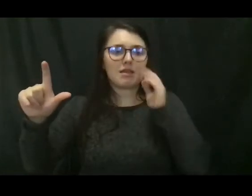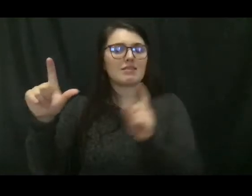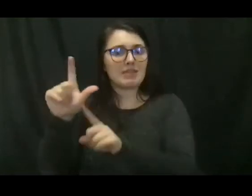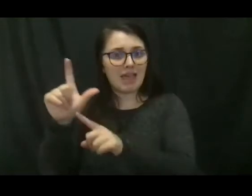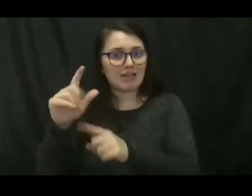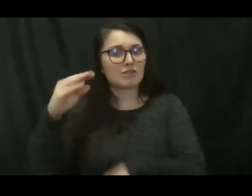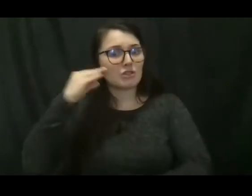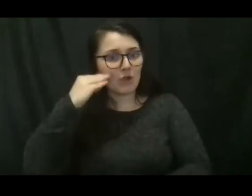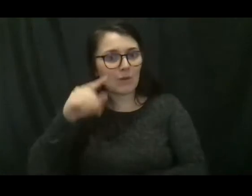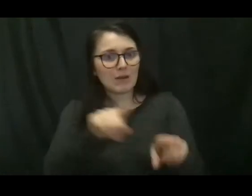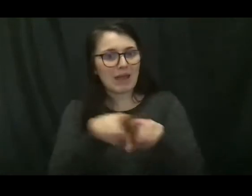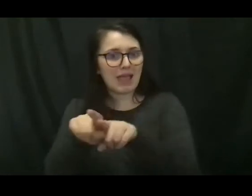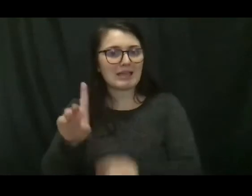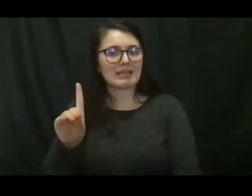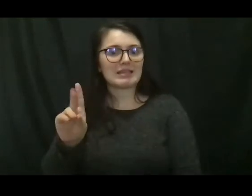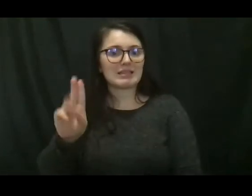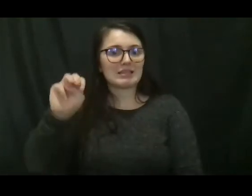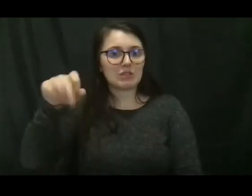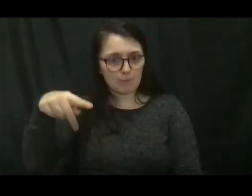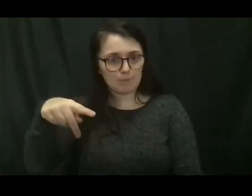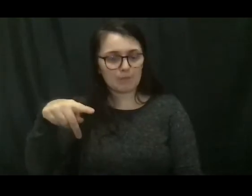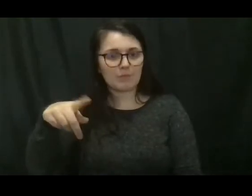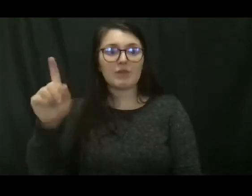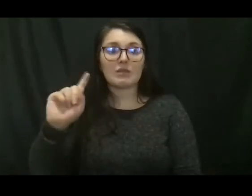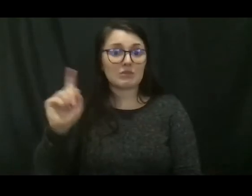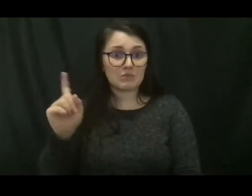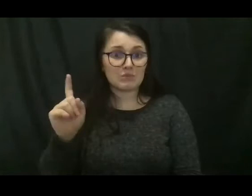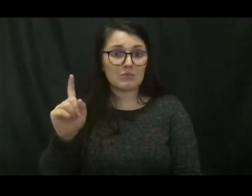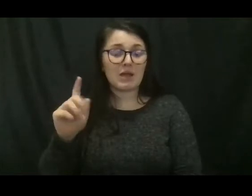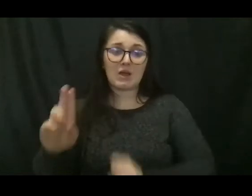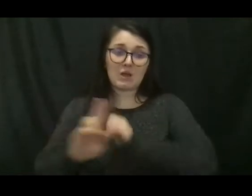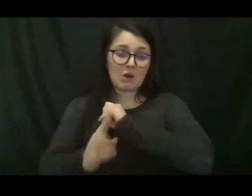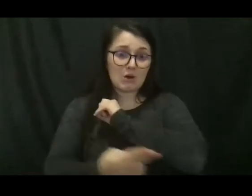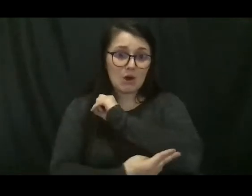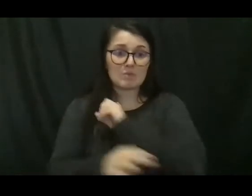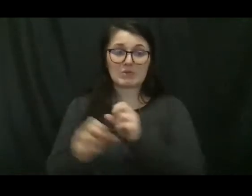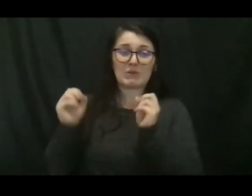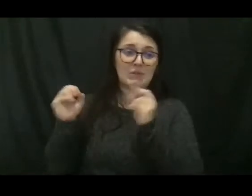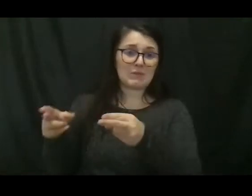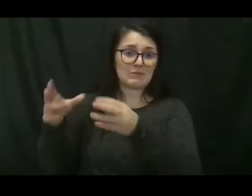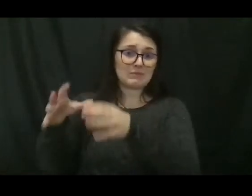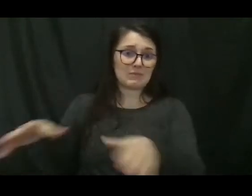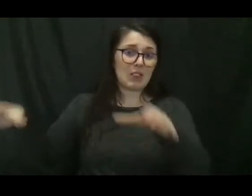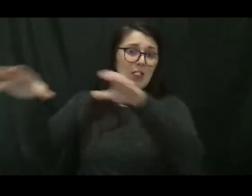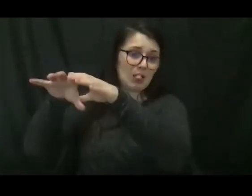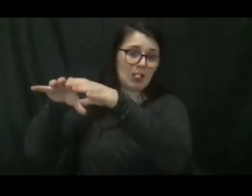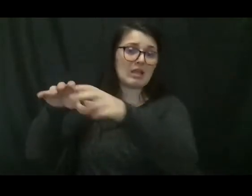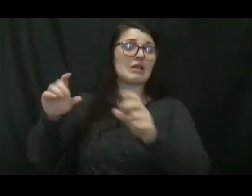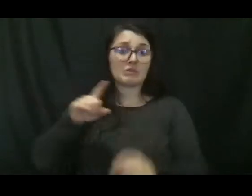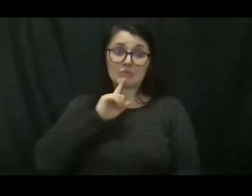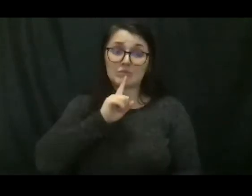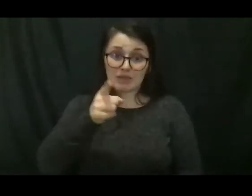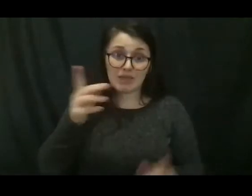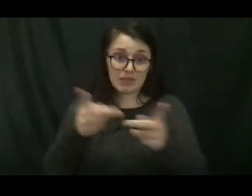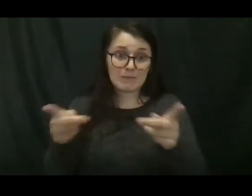or some people, I like to tell them that's where away is. So when we throw things away, it's actually a place, and it is